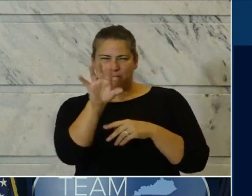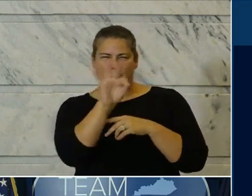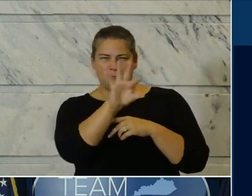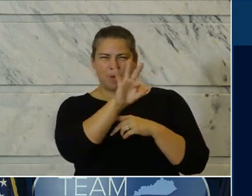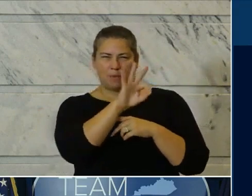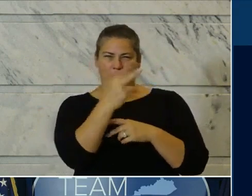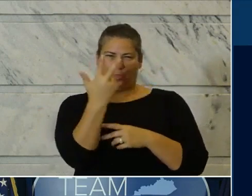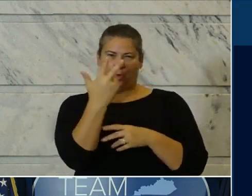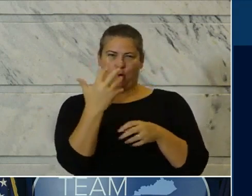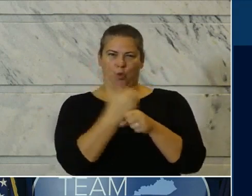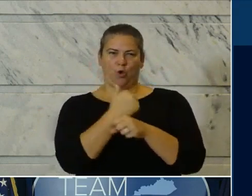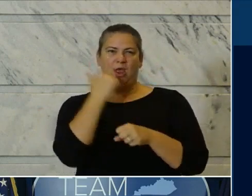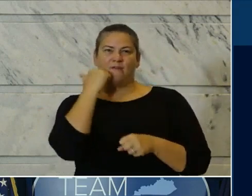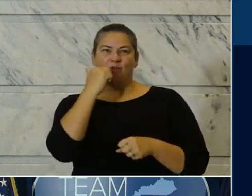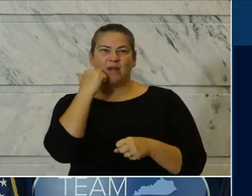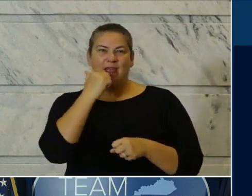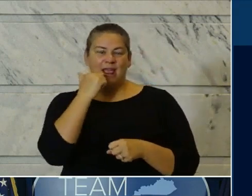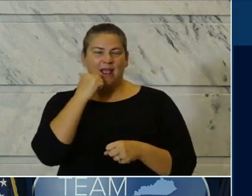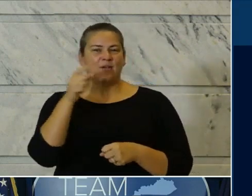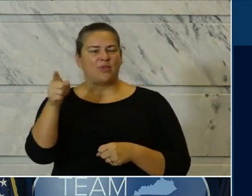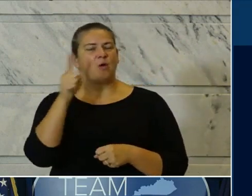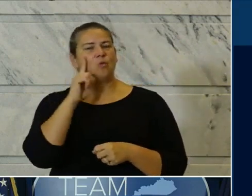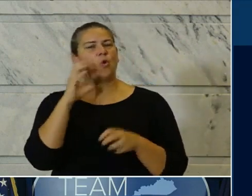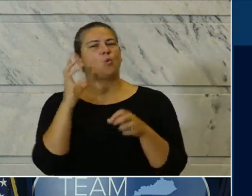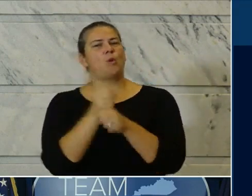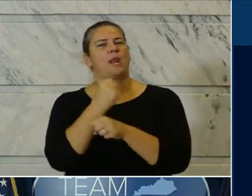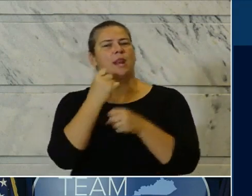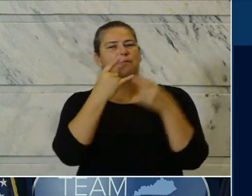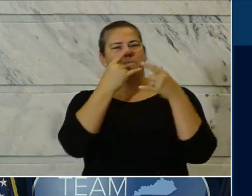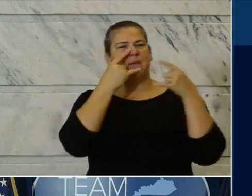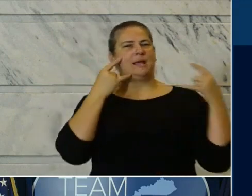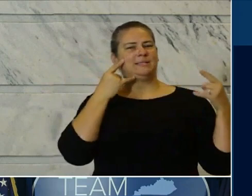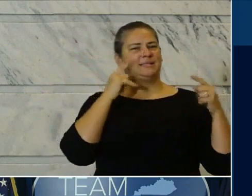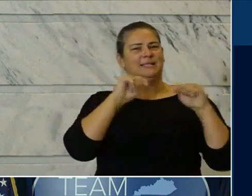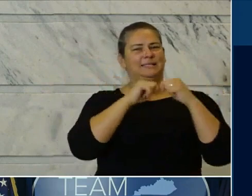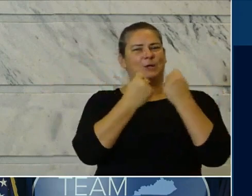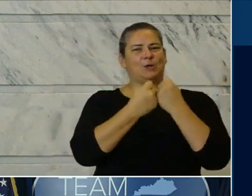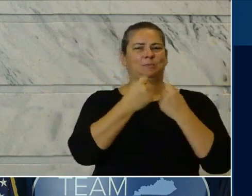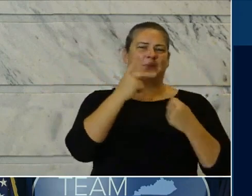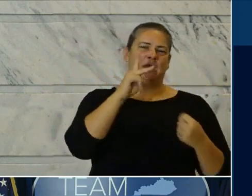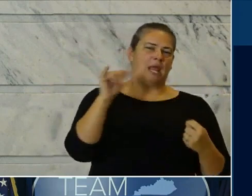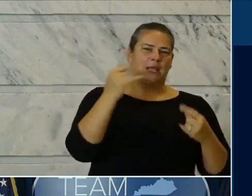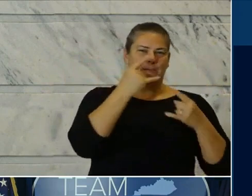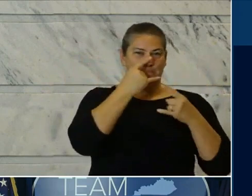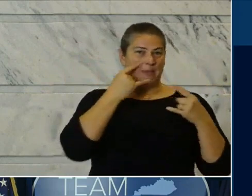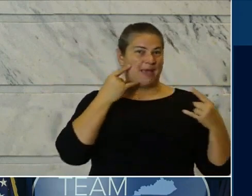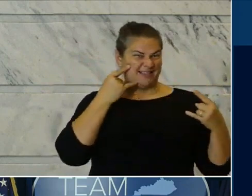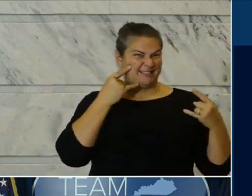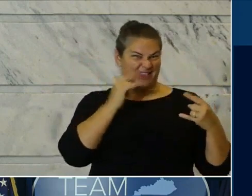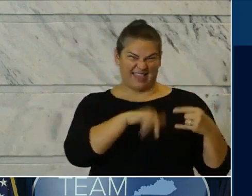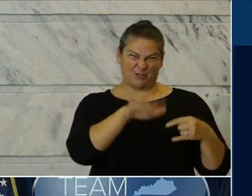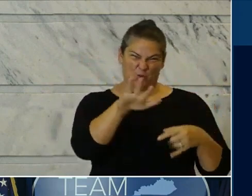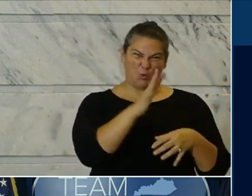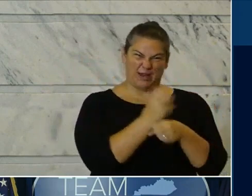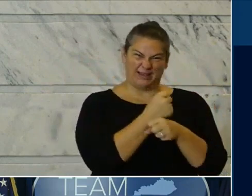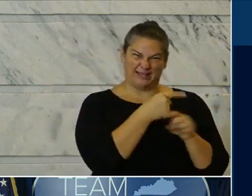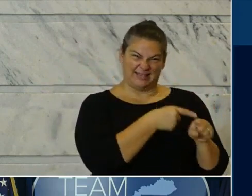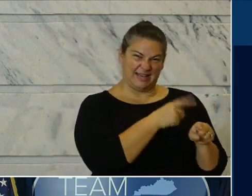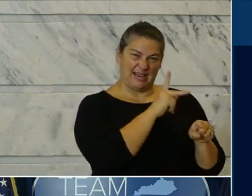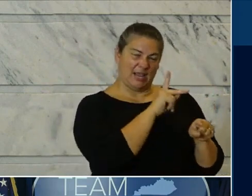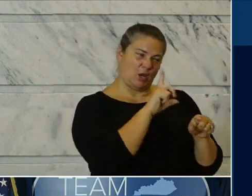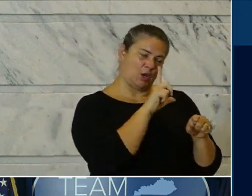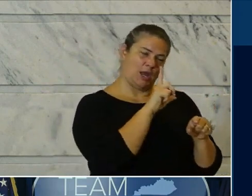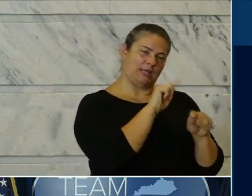Kentucky mask that they can wear for being such good members of Team Kentucky. So we're asking everybody to make sure, whether